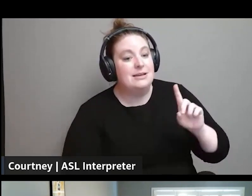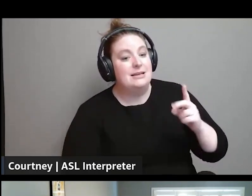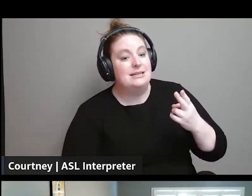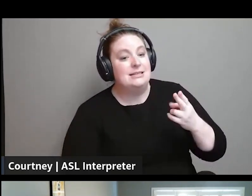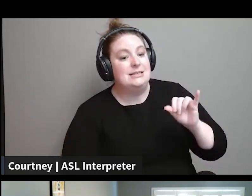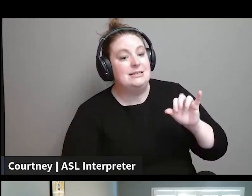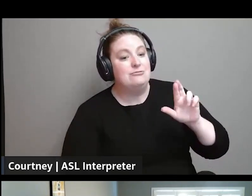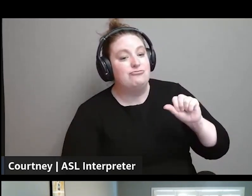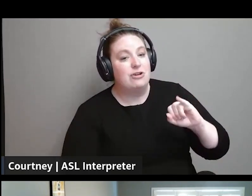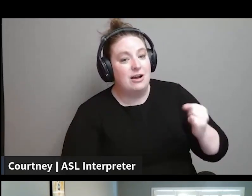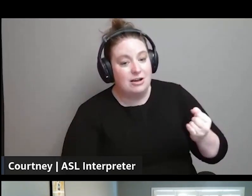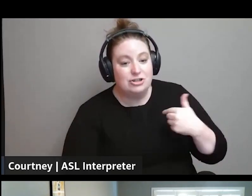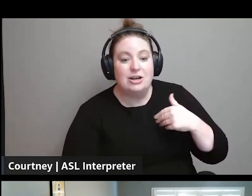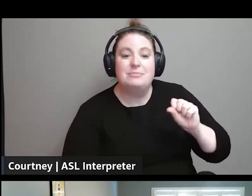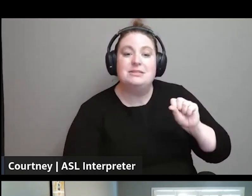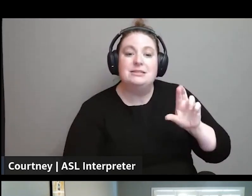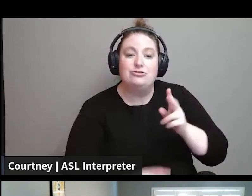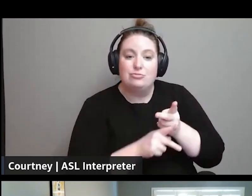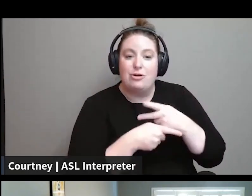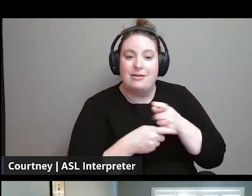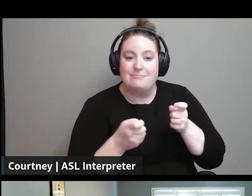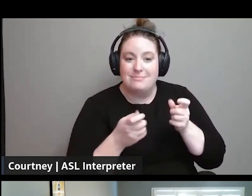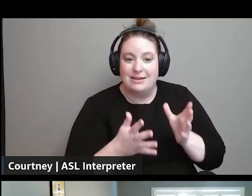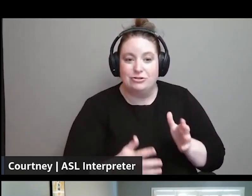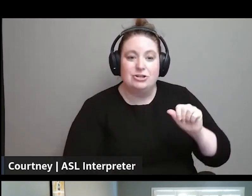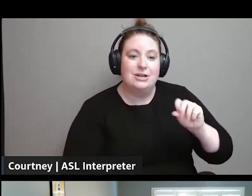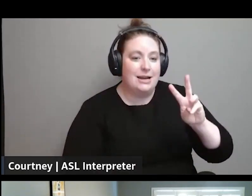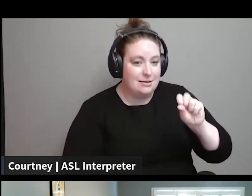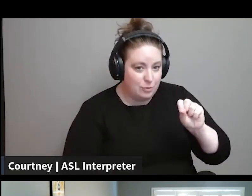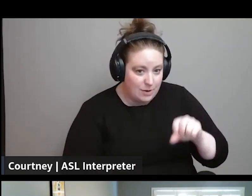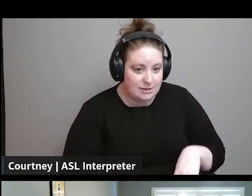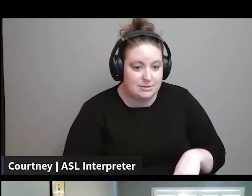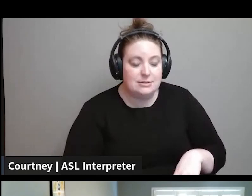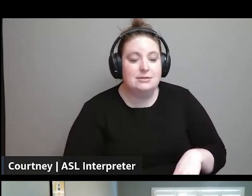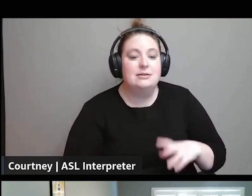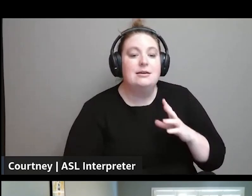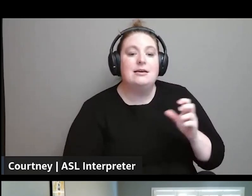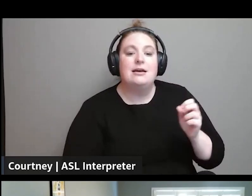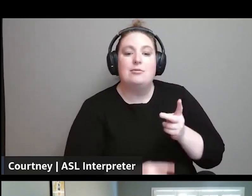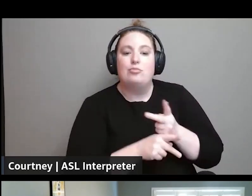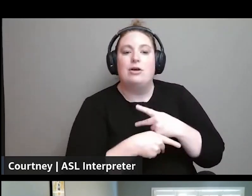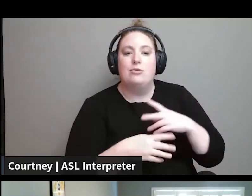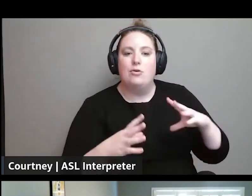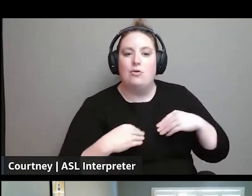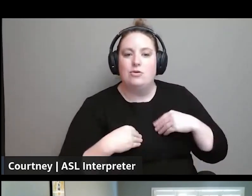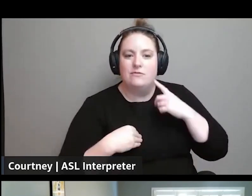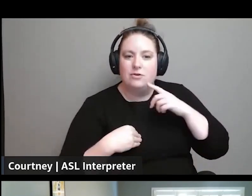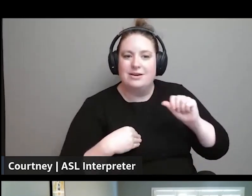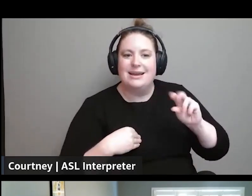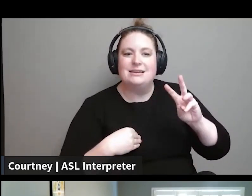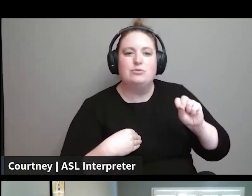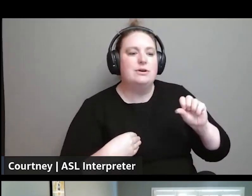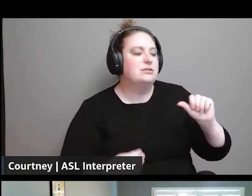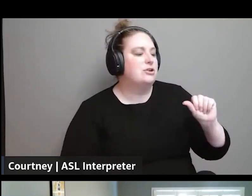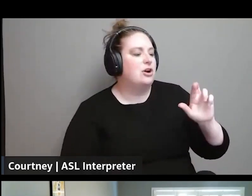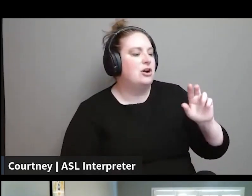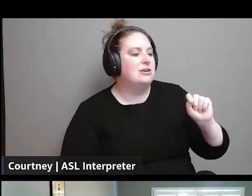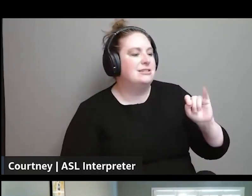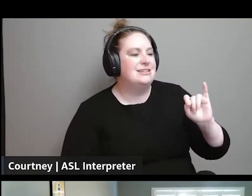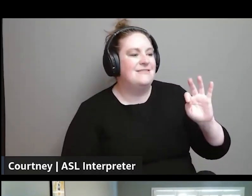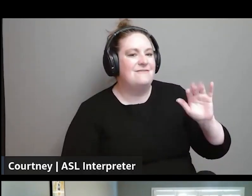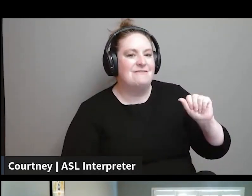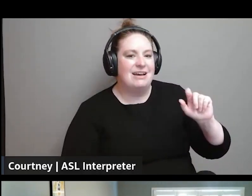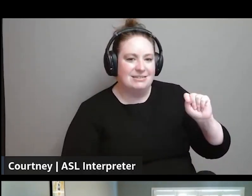Mehta. I'm a senior product manager at AWS, and I'm a product owner for AWS Artifact, which is a console